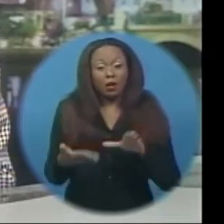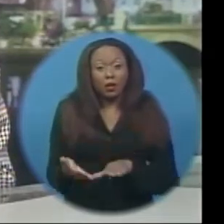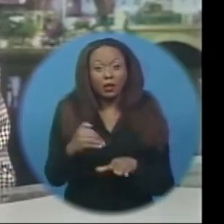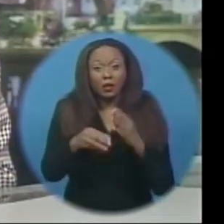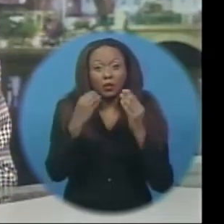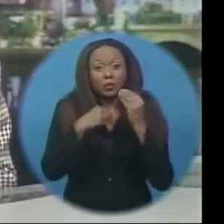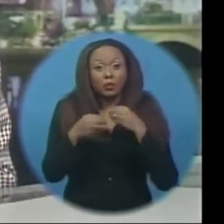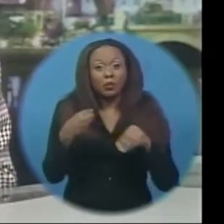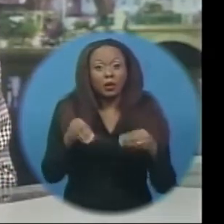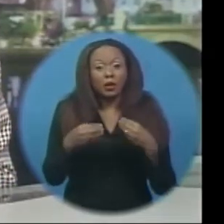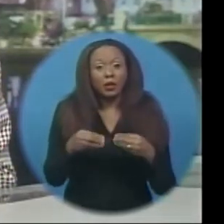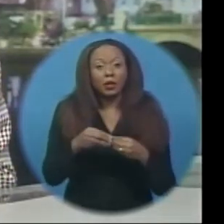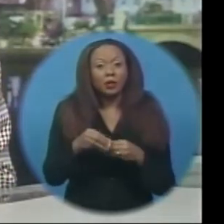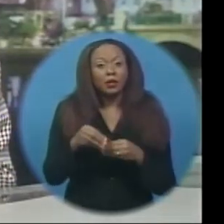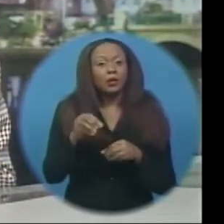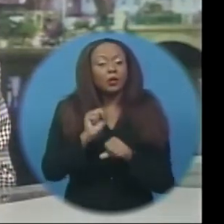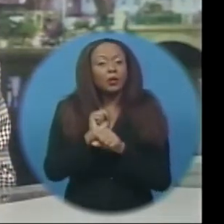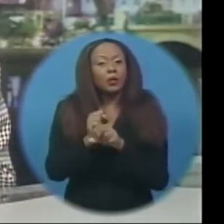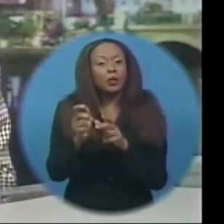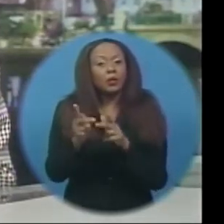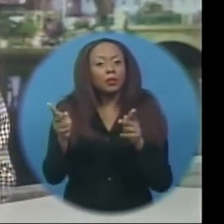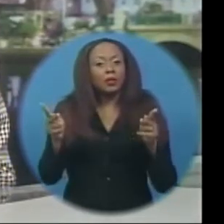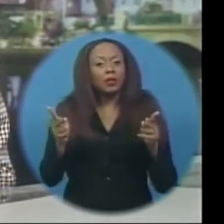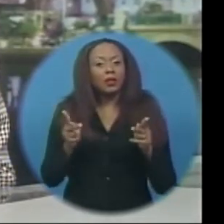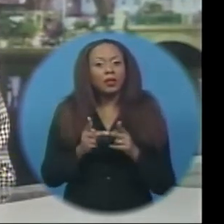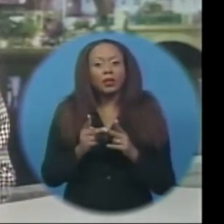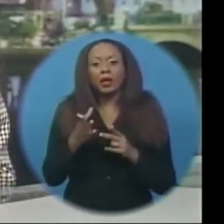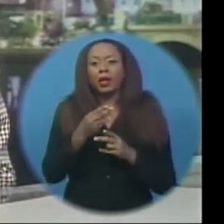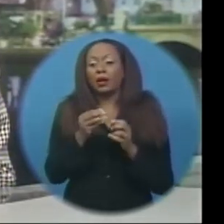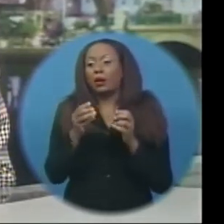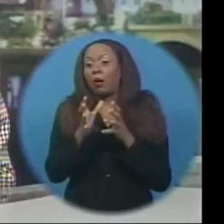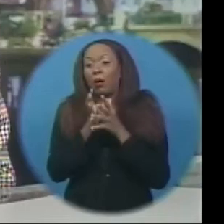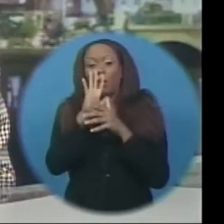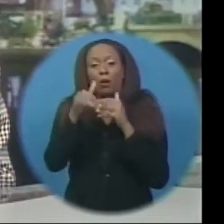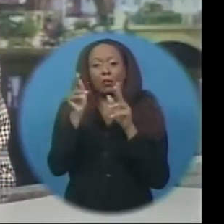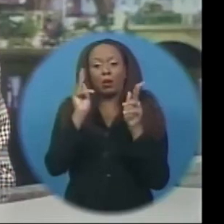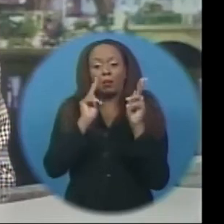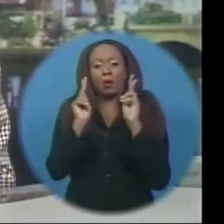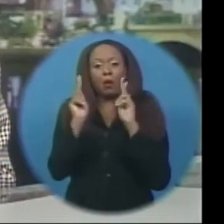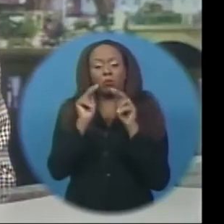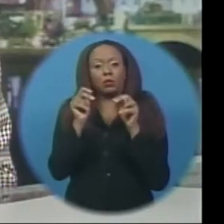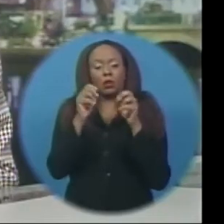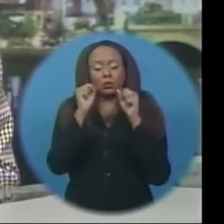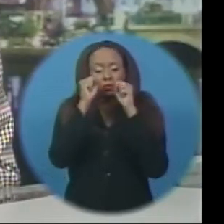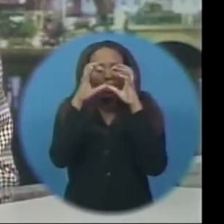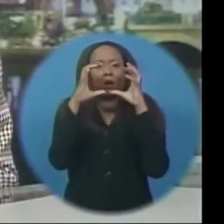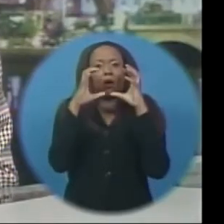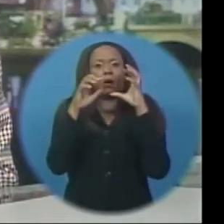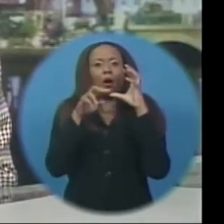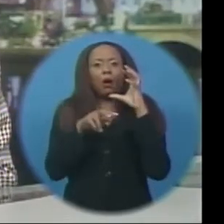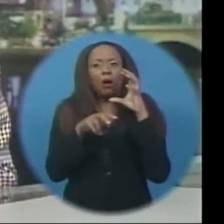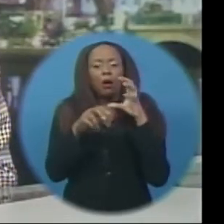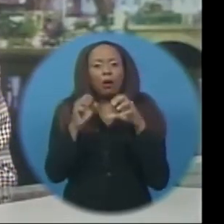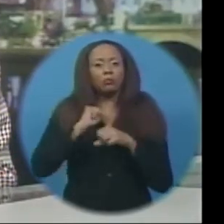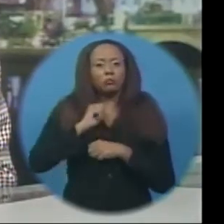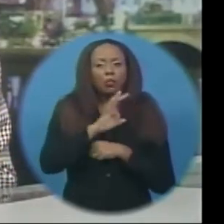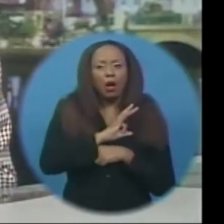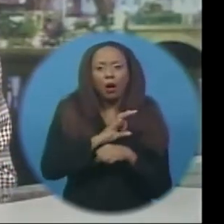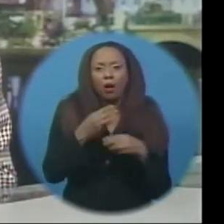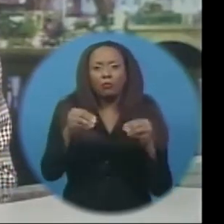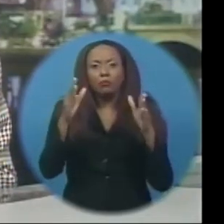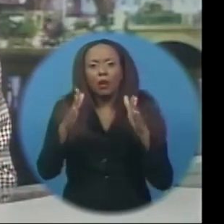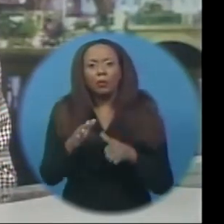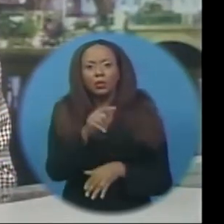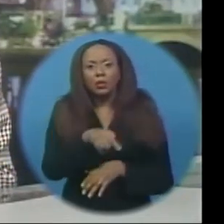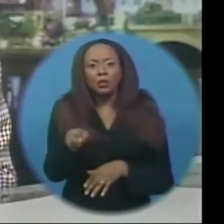he works by an unknown assailant, and it was done in the full view of shoppers and staff. Reports are that the